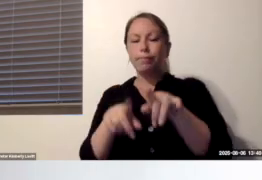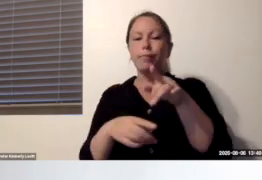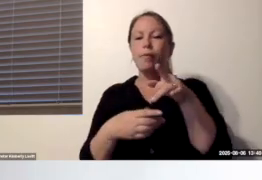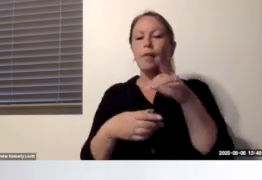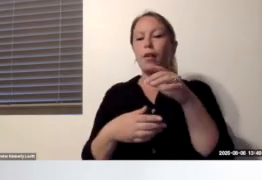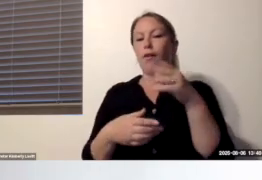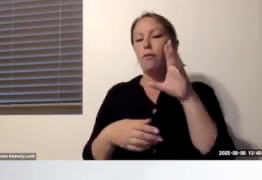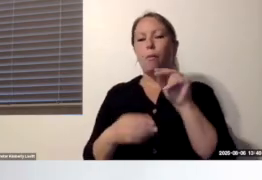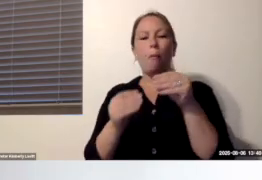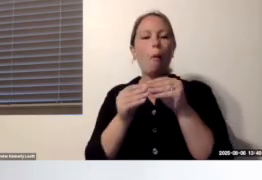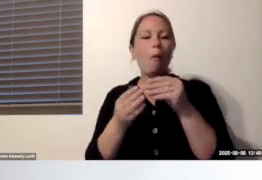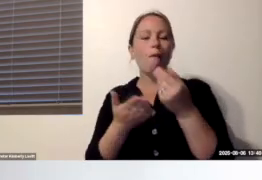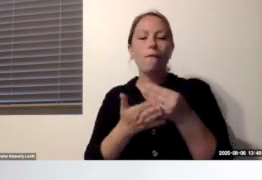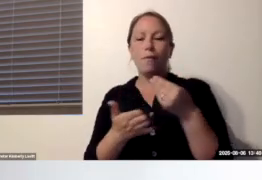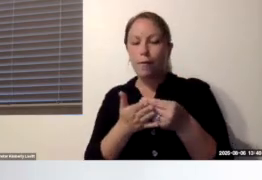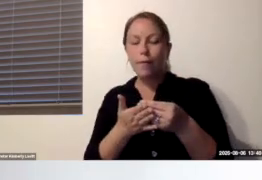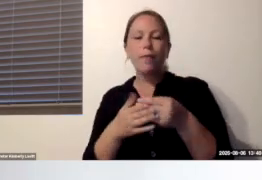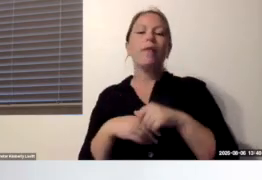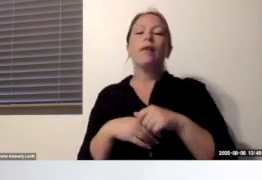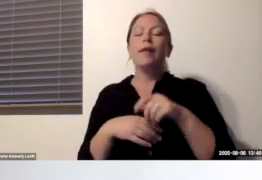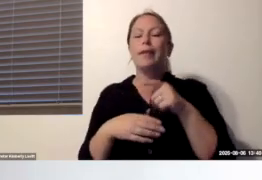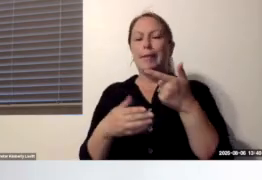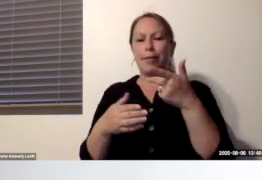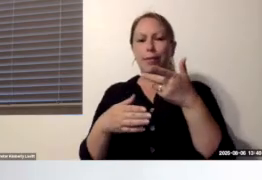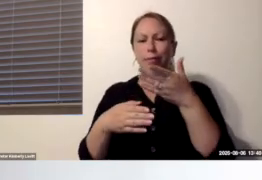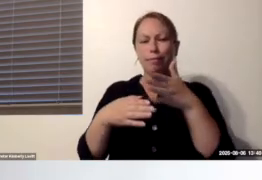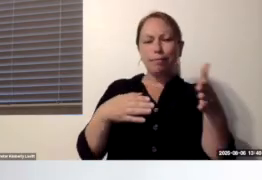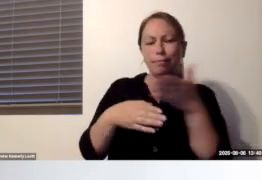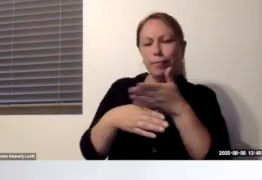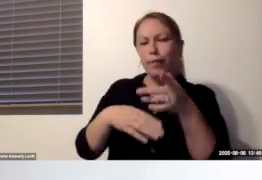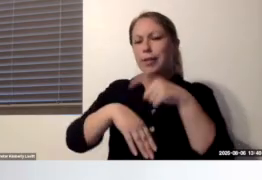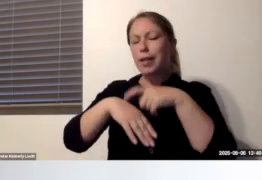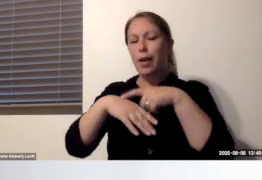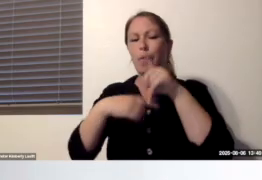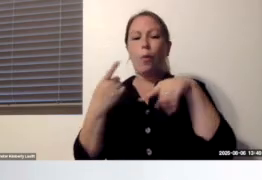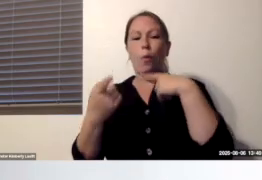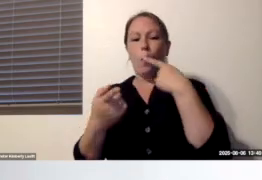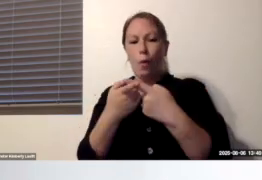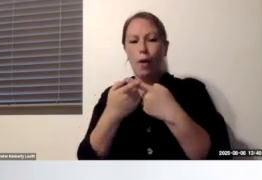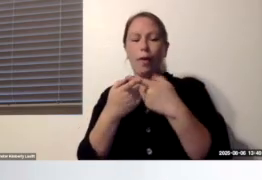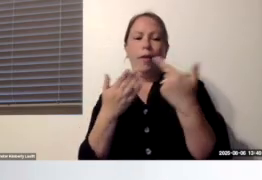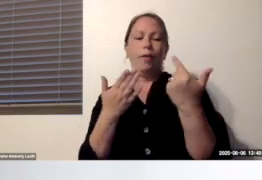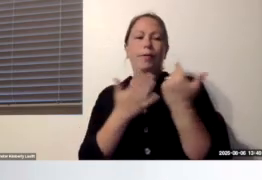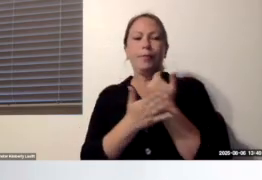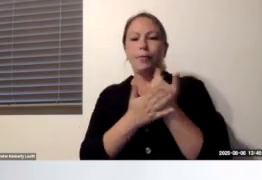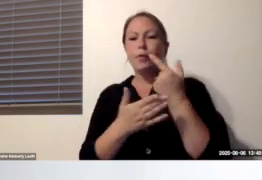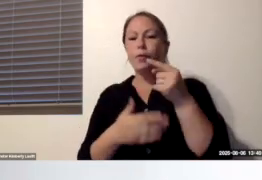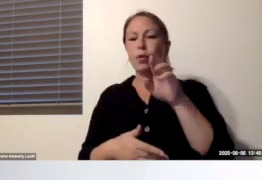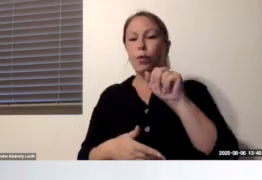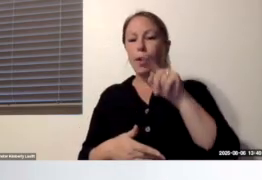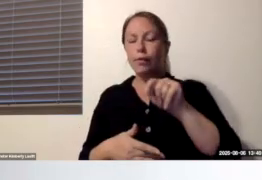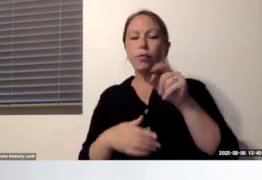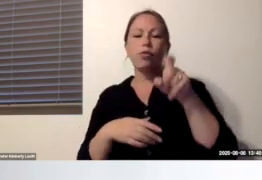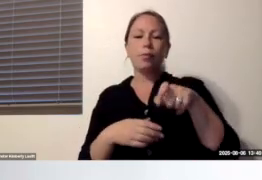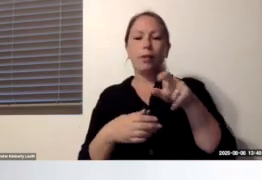of funding. Is there an estimated time as to when those amended grant agreements should be completed and executed and